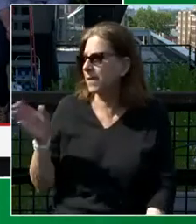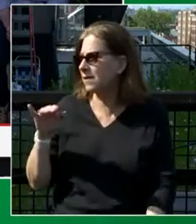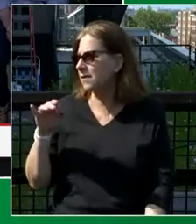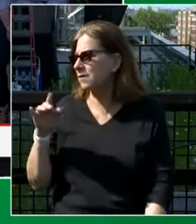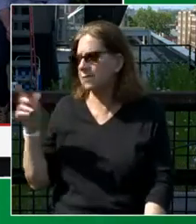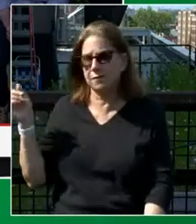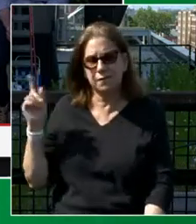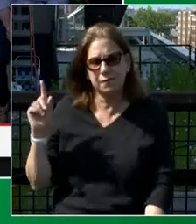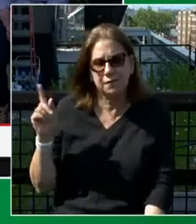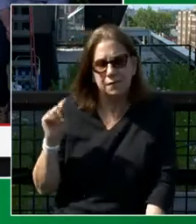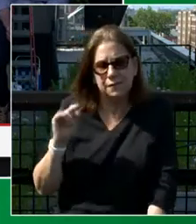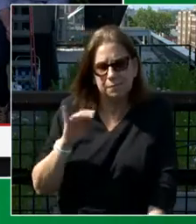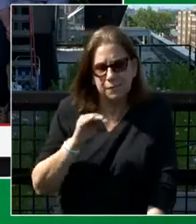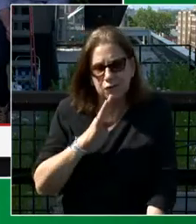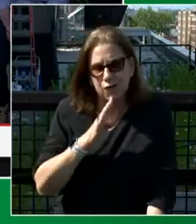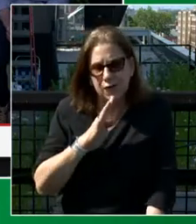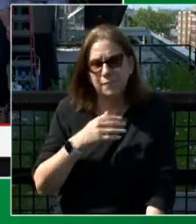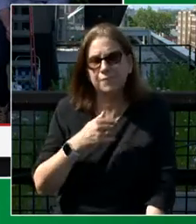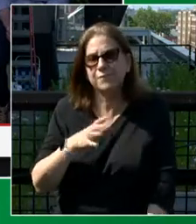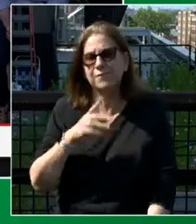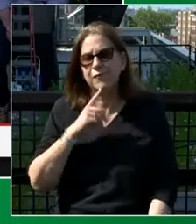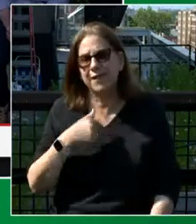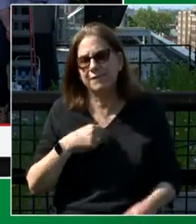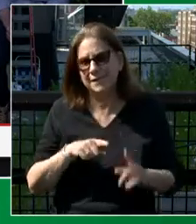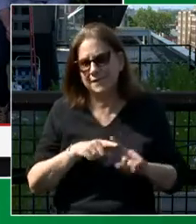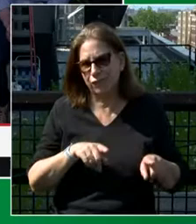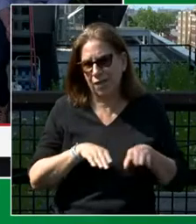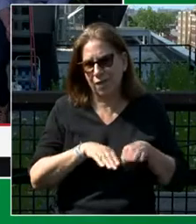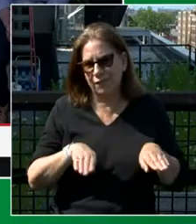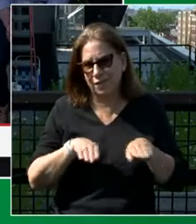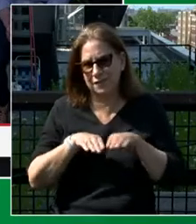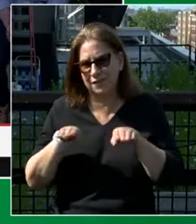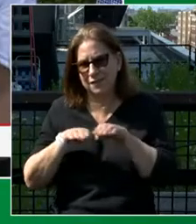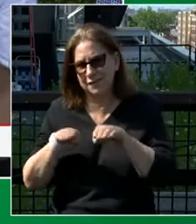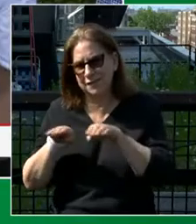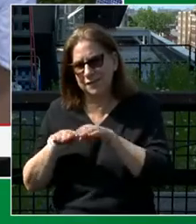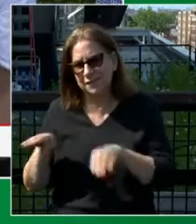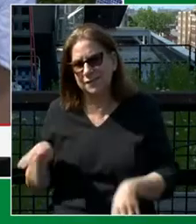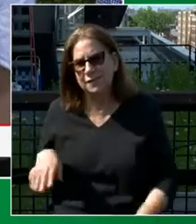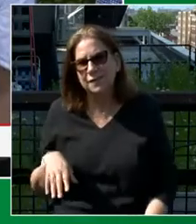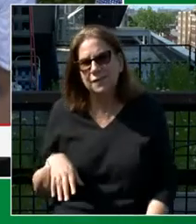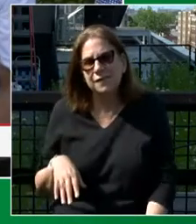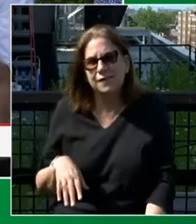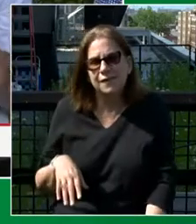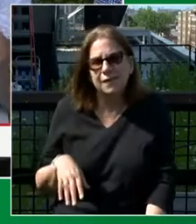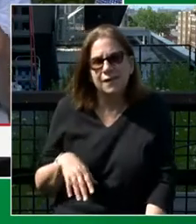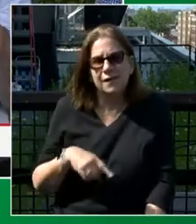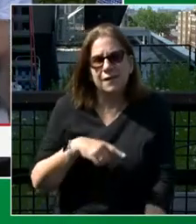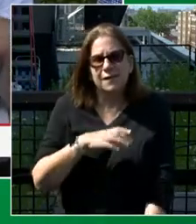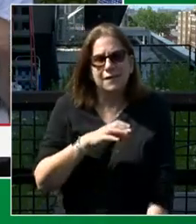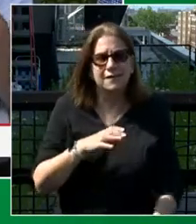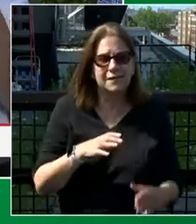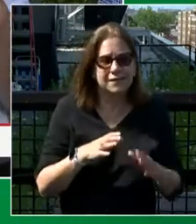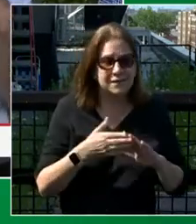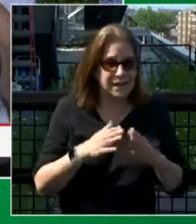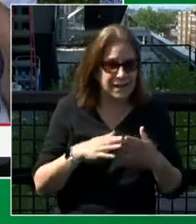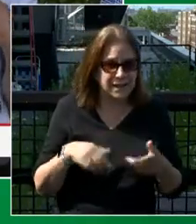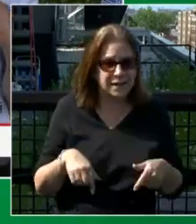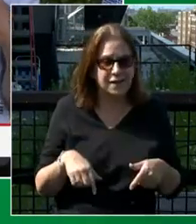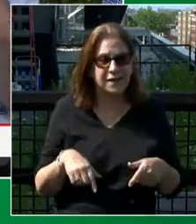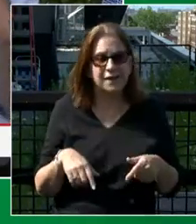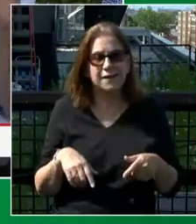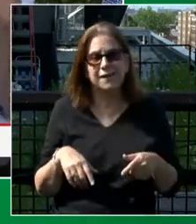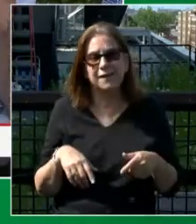level from like the employer, from the city, the employer to the guest. I think a lot of people see